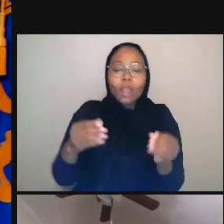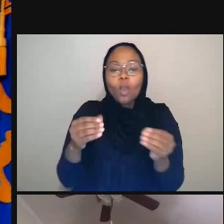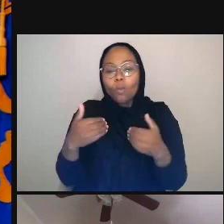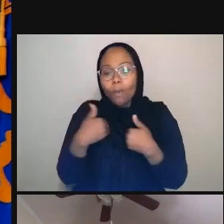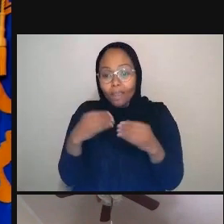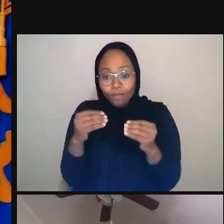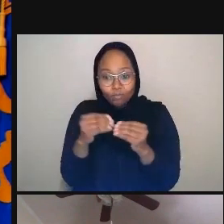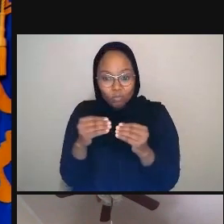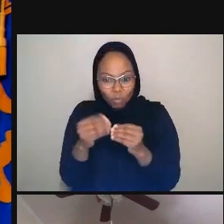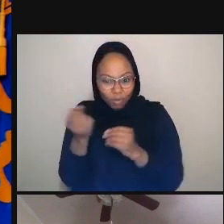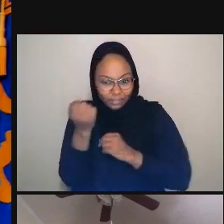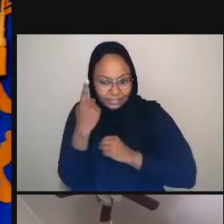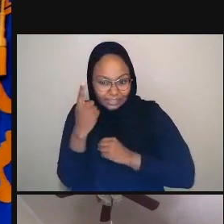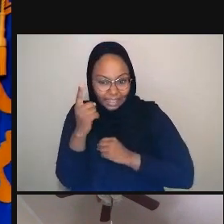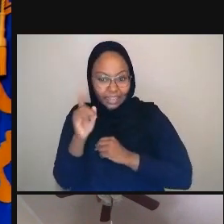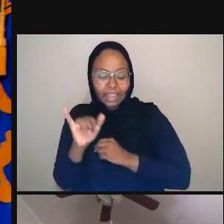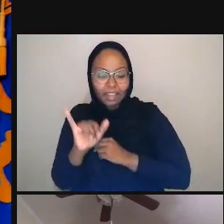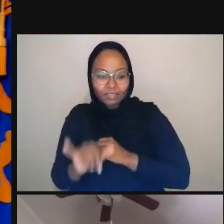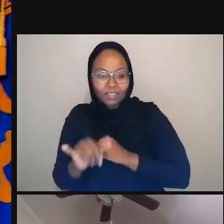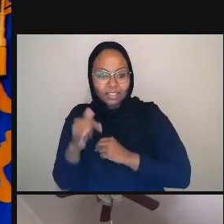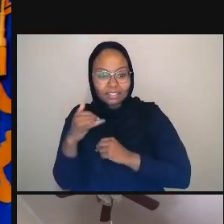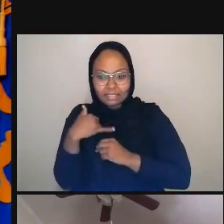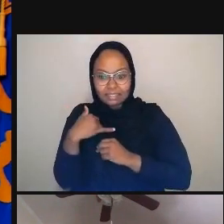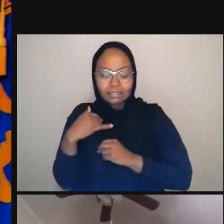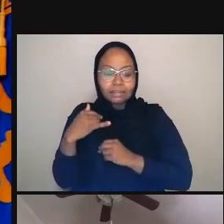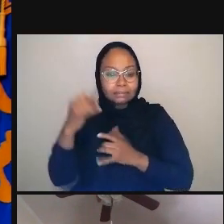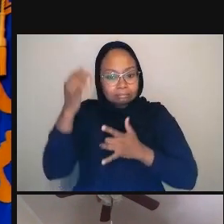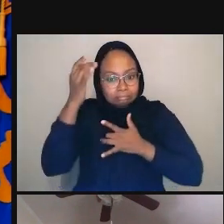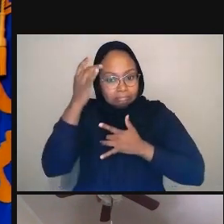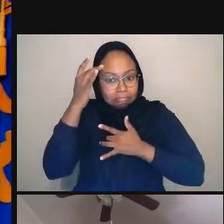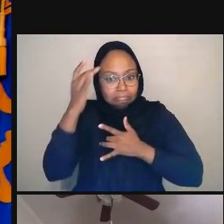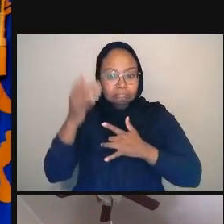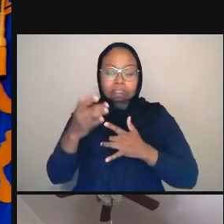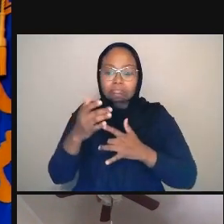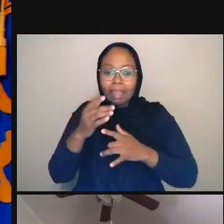insight into this perplexing syndrome and be able to do something about it. Thank you.